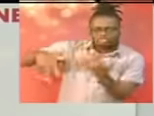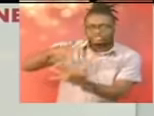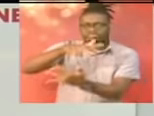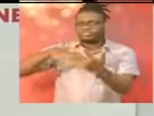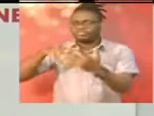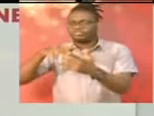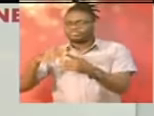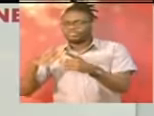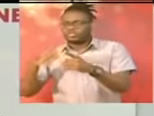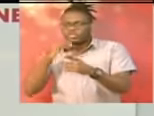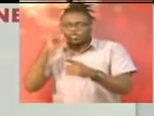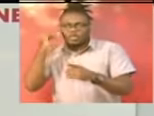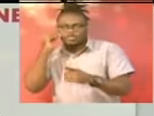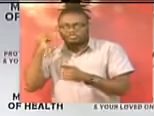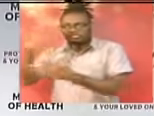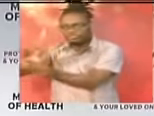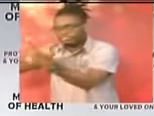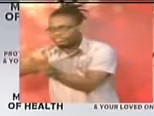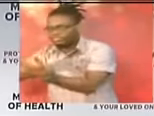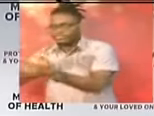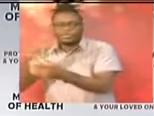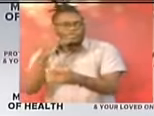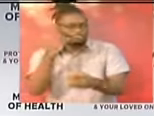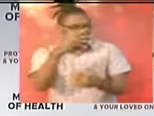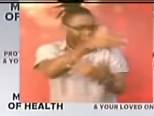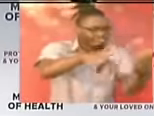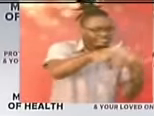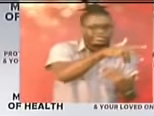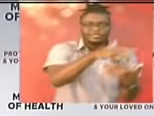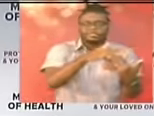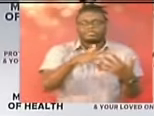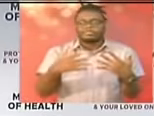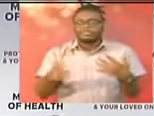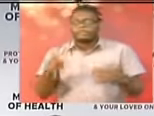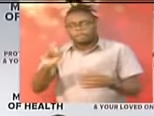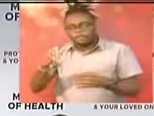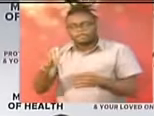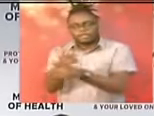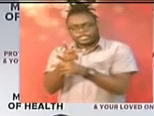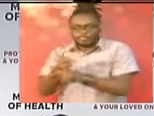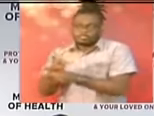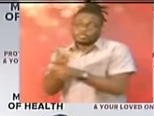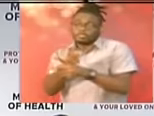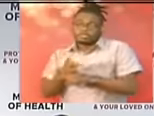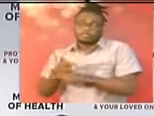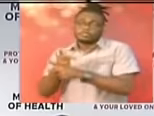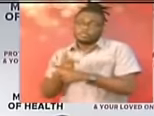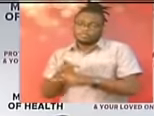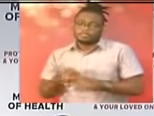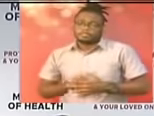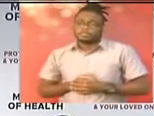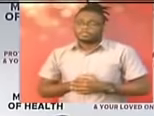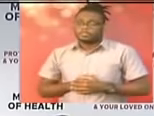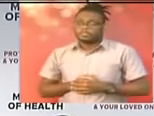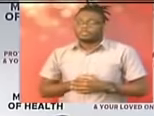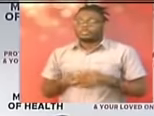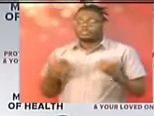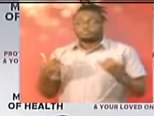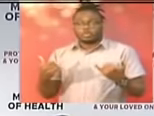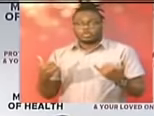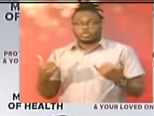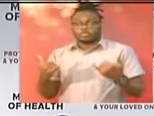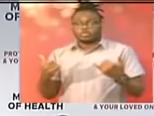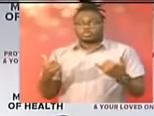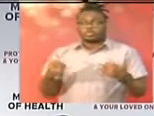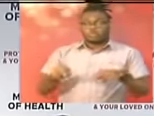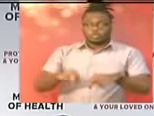sanitizing surfaces and whatnot. Thanks very much. Thank you very much, Roshan. We quickly go to Newsday for your follow-up